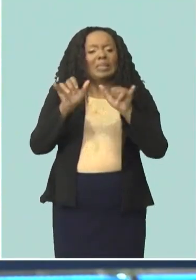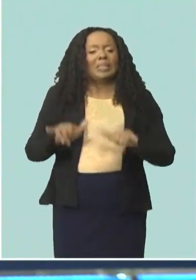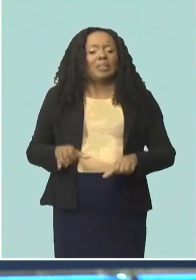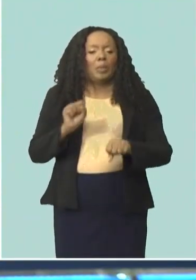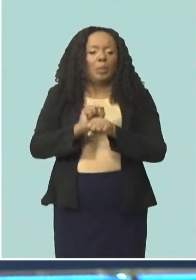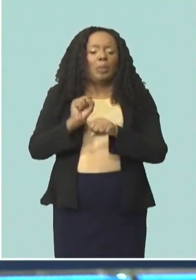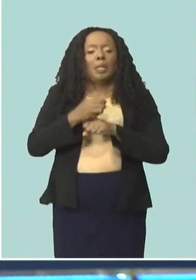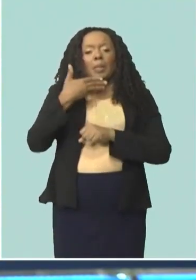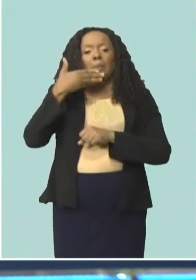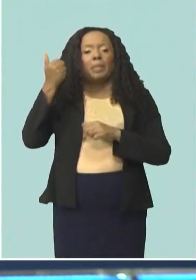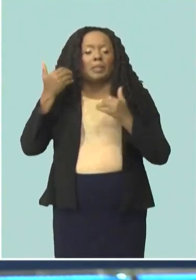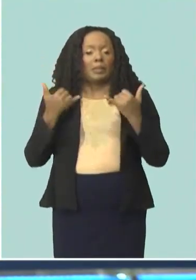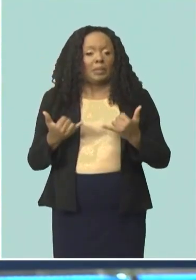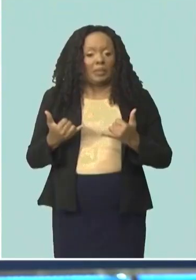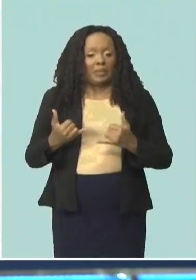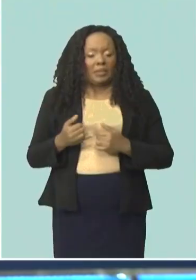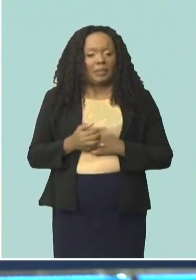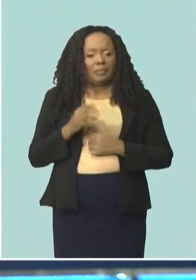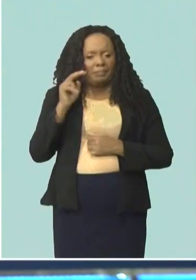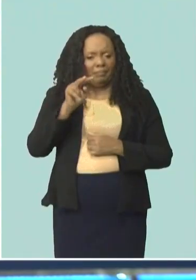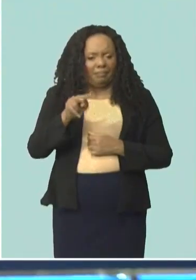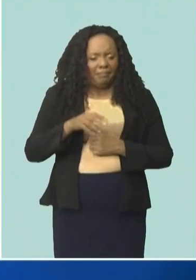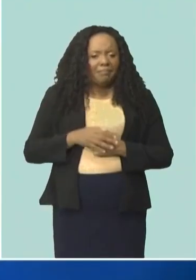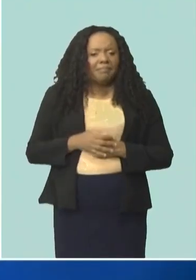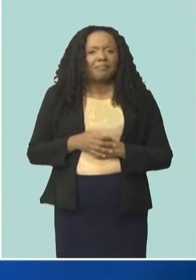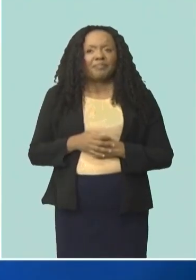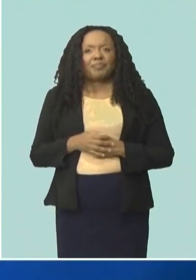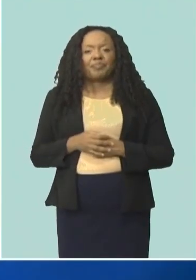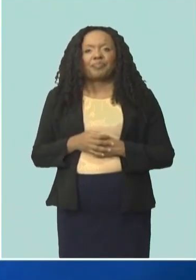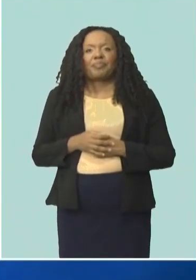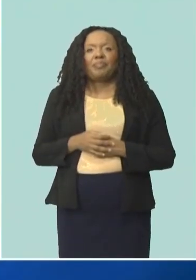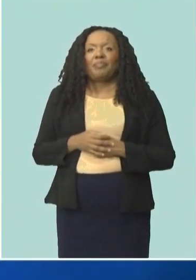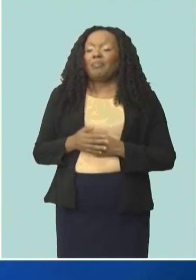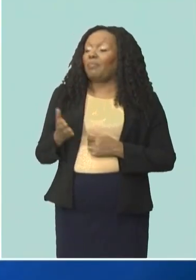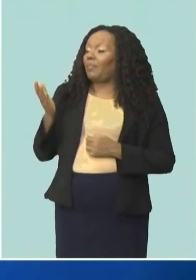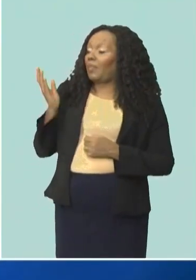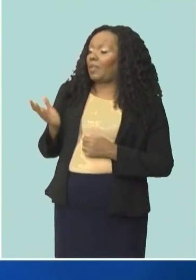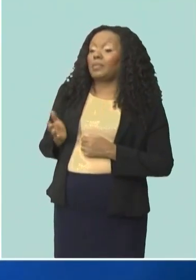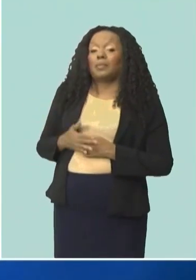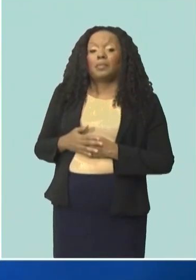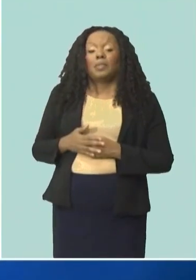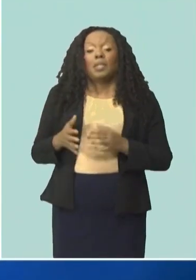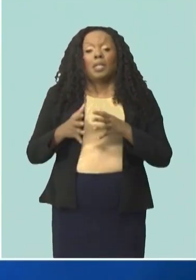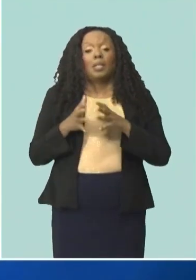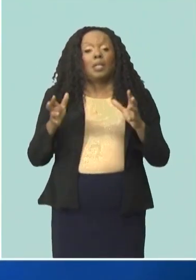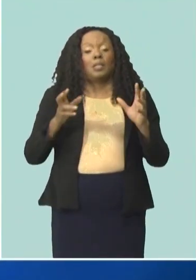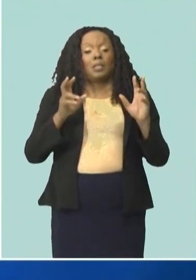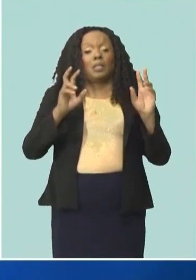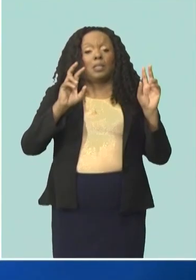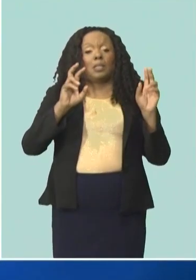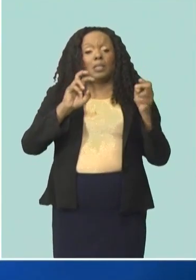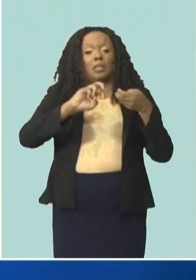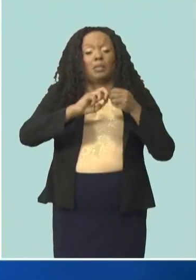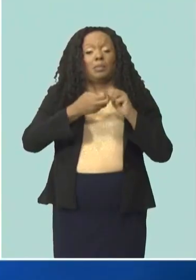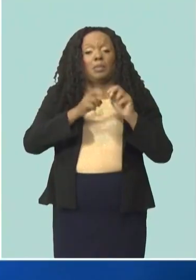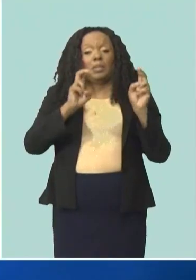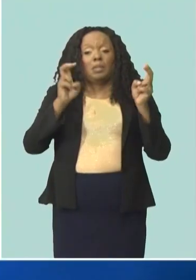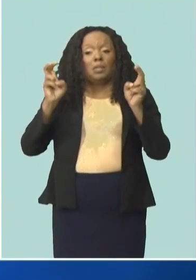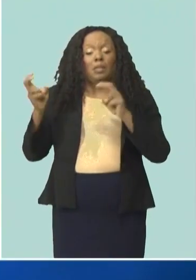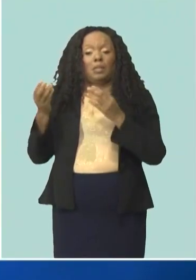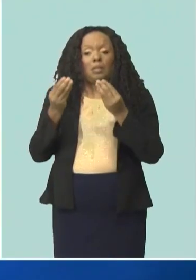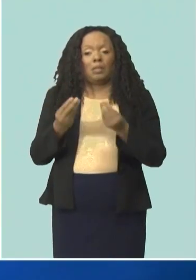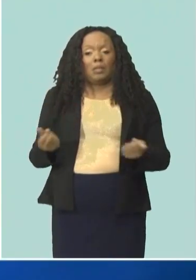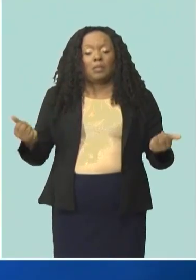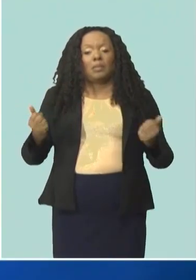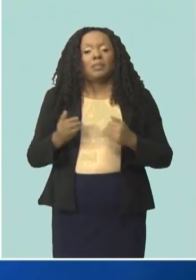during a press conference this afternoon. We have resolved a lot of issues. We had some issues initially with the system,